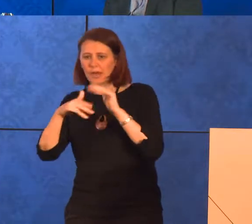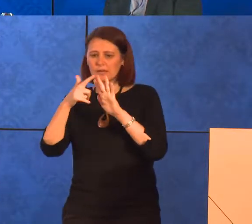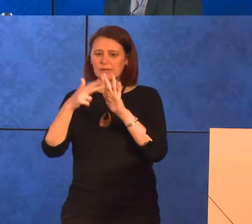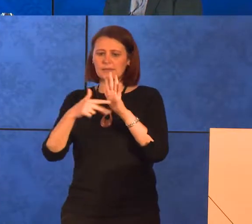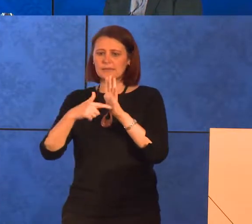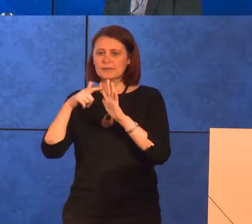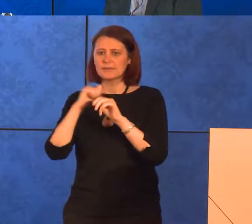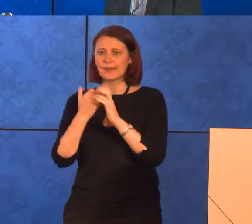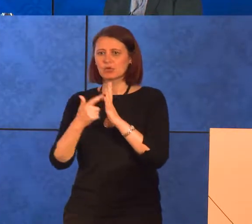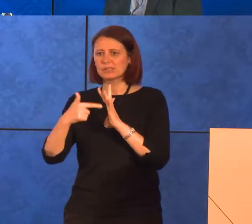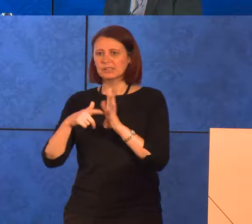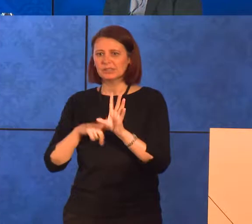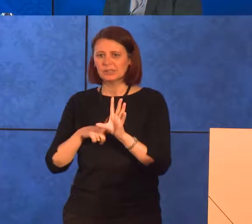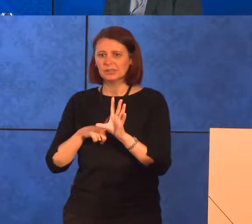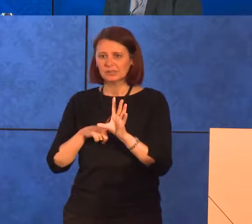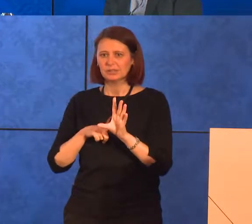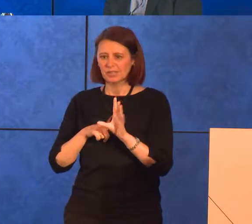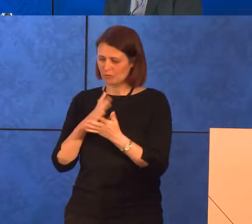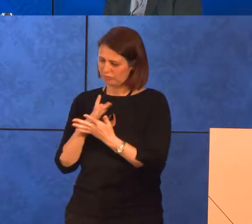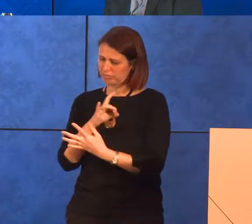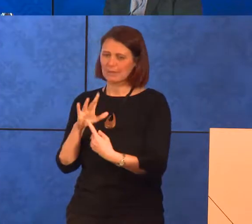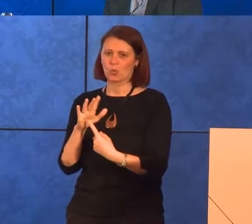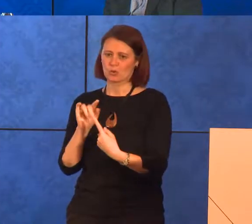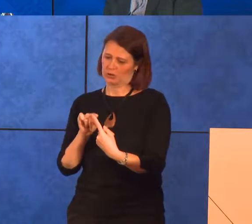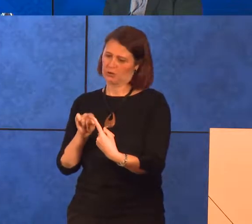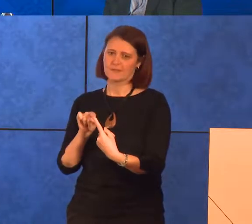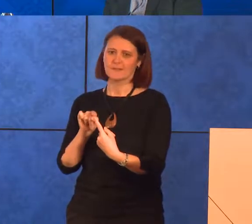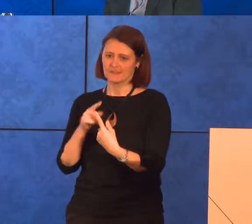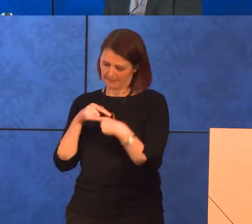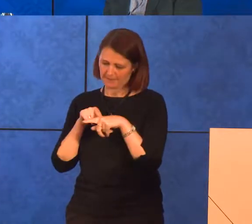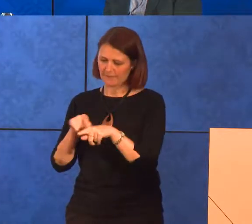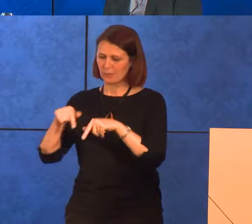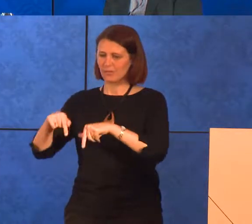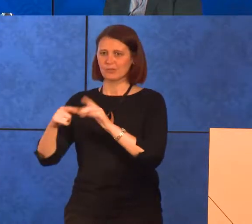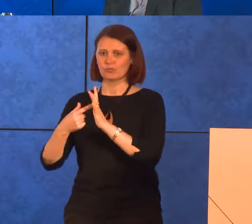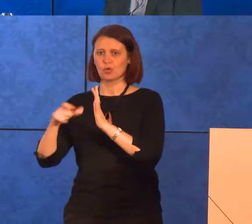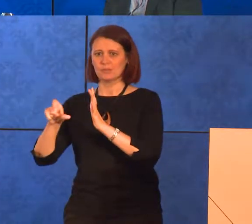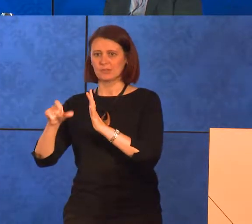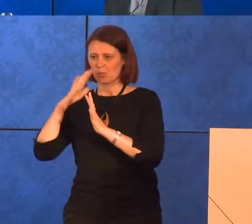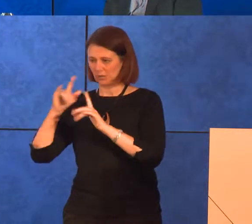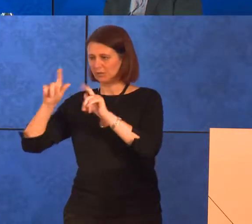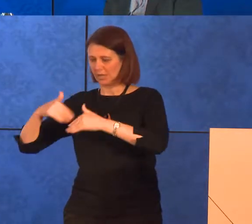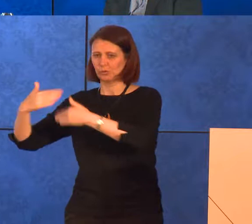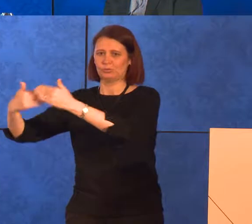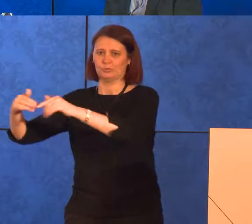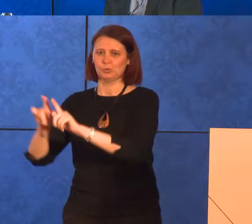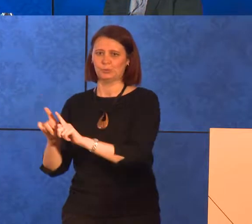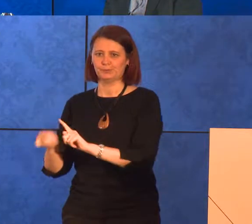Royal Commission that it's really important that we get right in the lead up to this Royal Commission as it starts to roll on and get